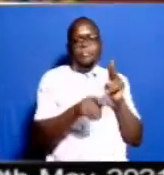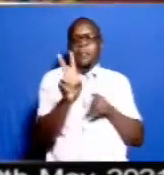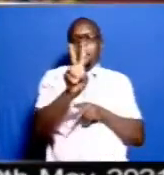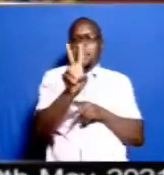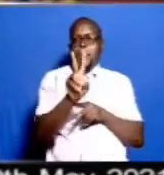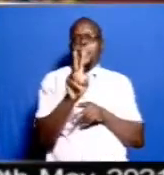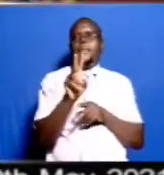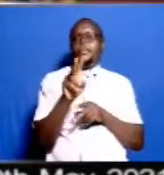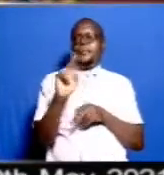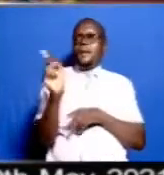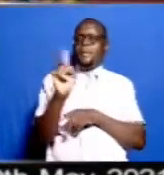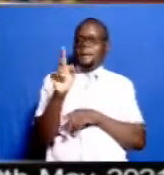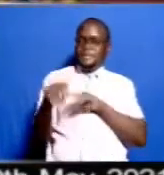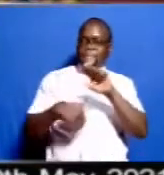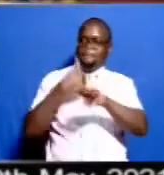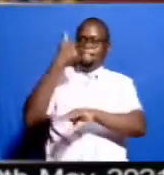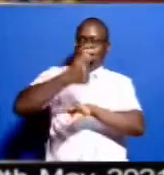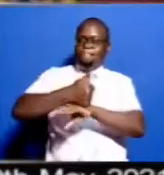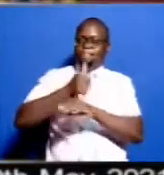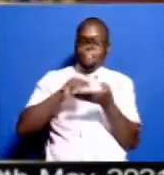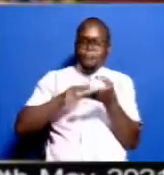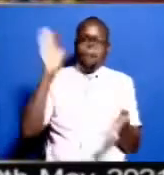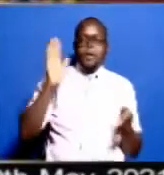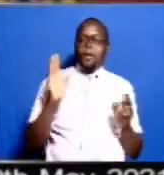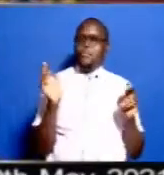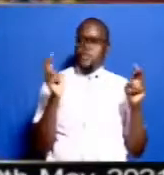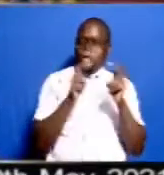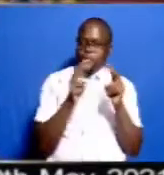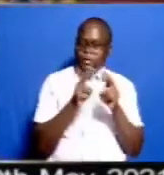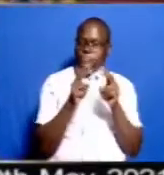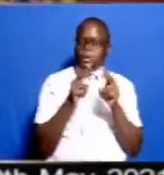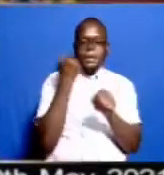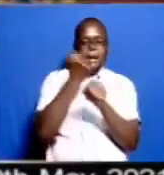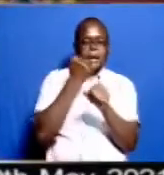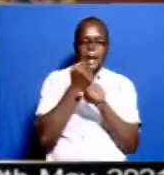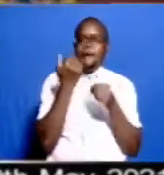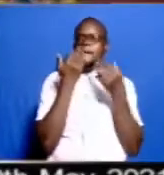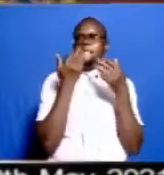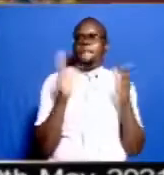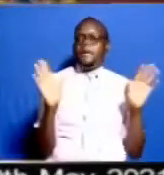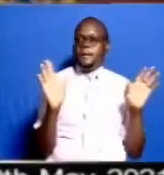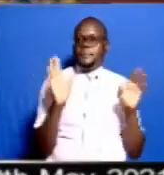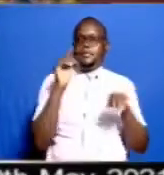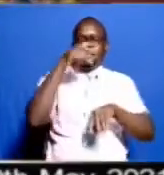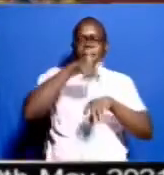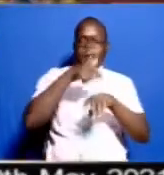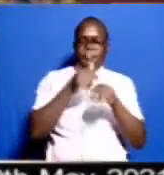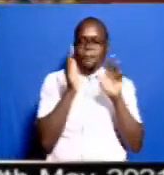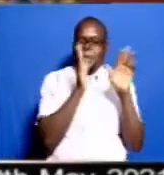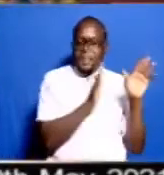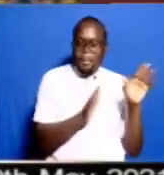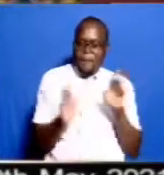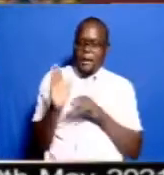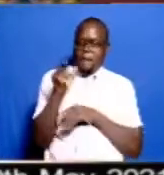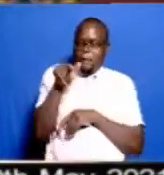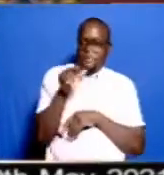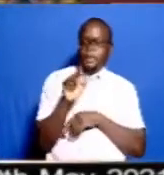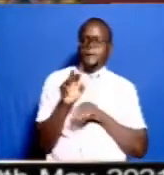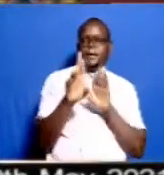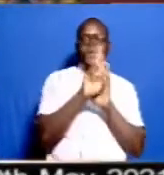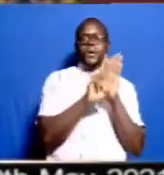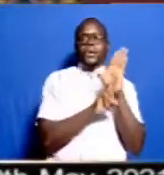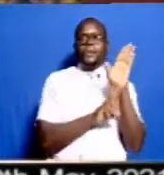established that extensive consultations were undertaken during the preparation of these